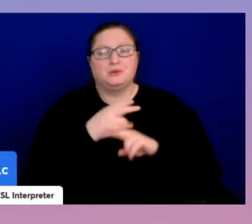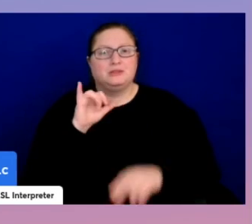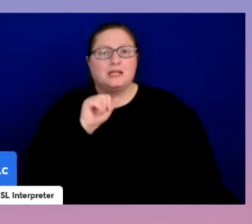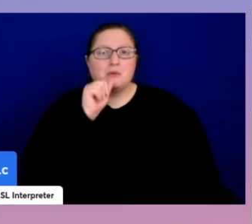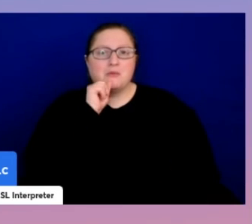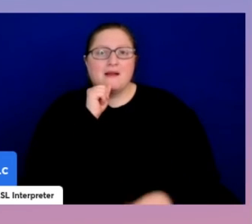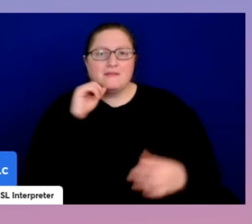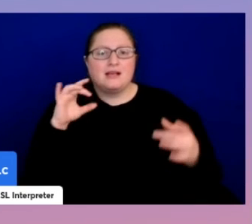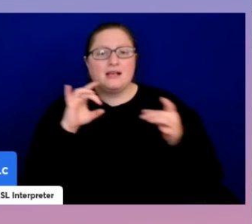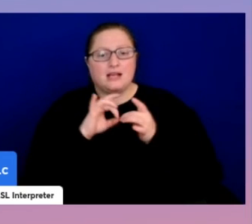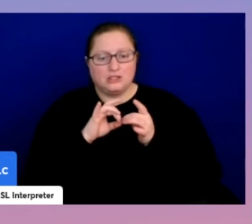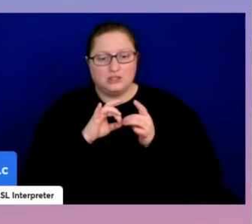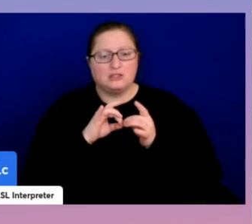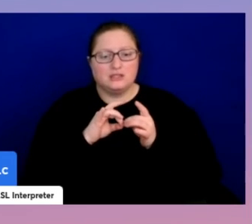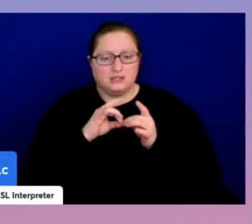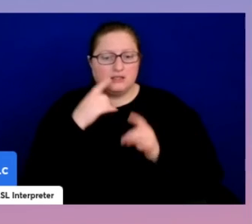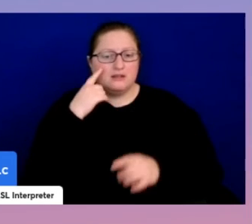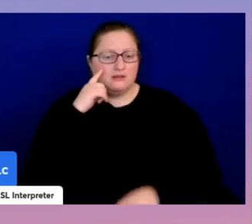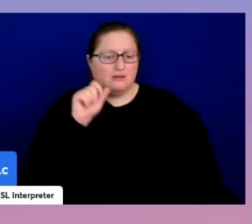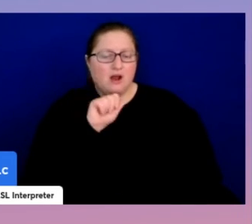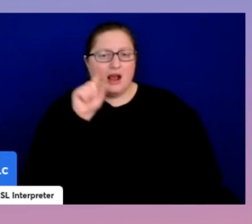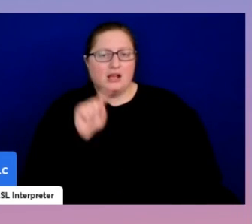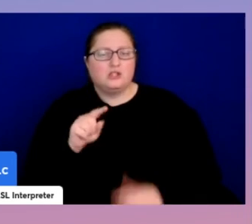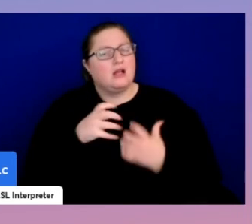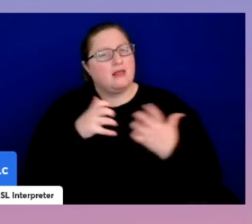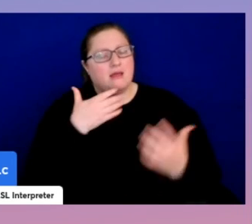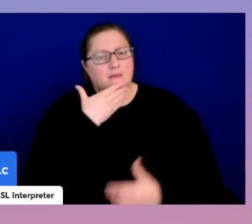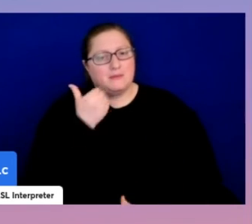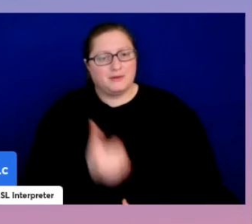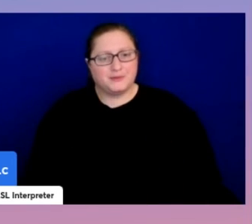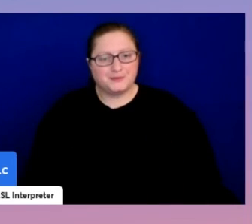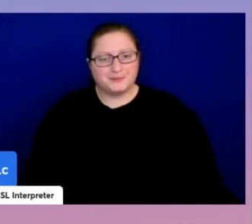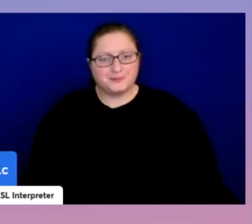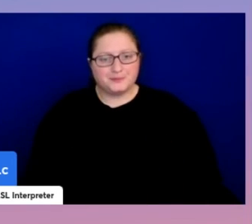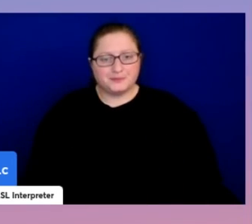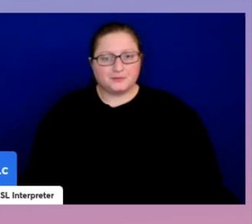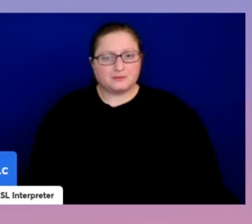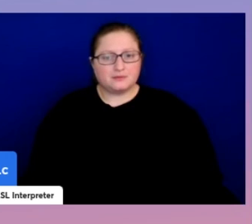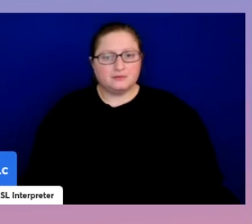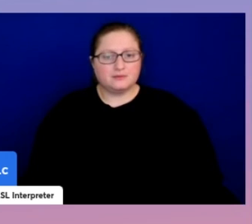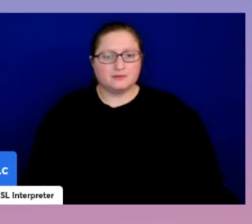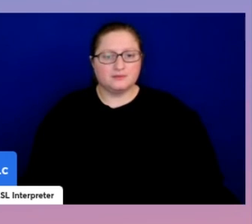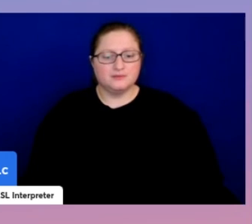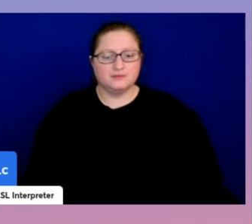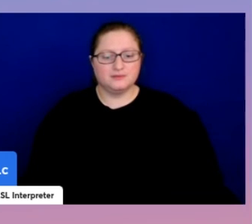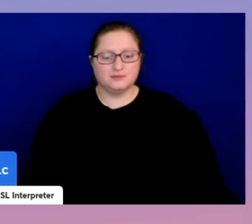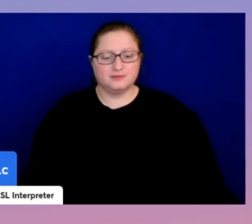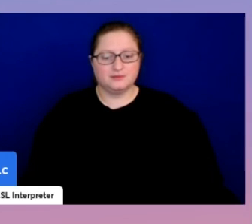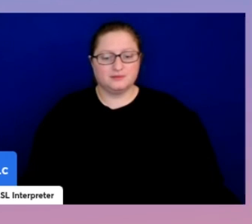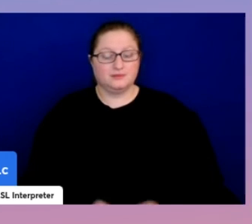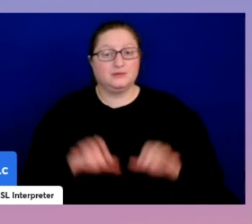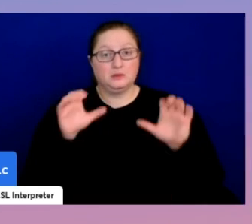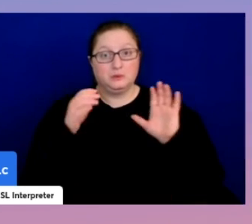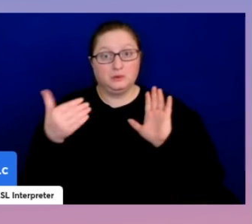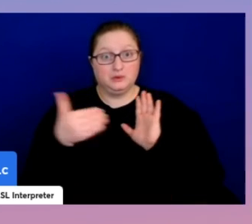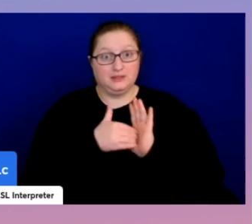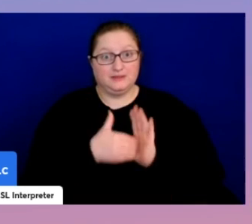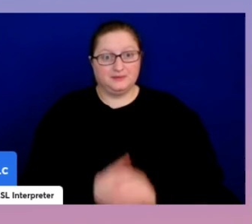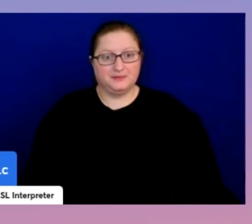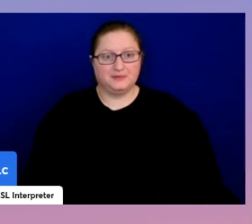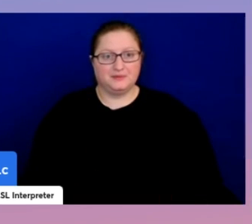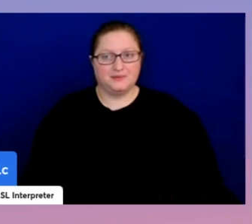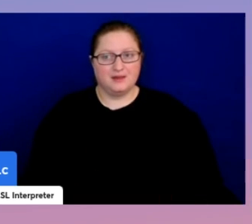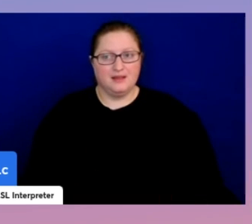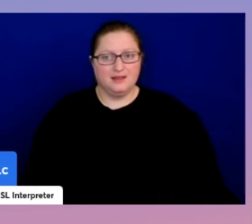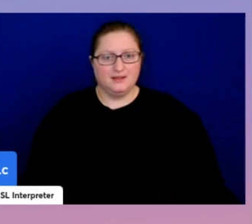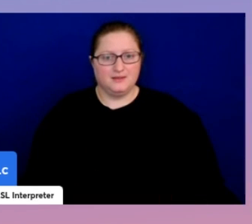connection from Azure is better. Okay, so let's see. Okay, let's do that again.